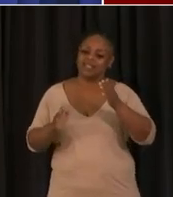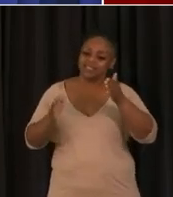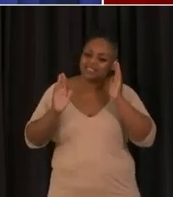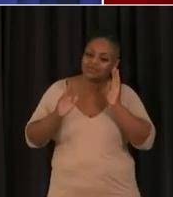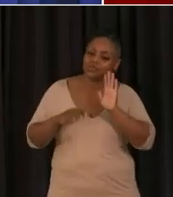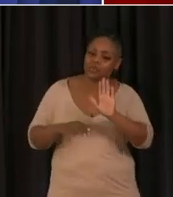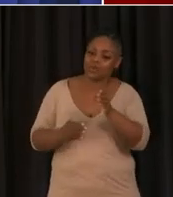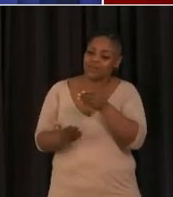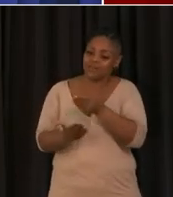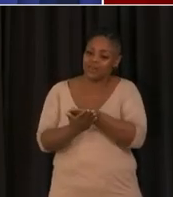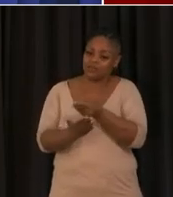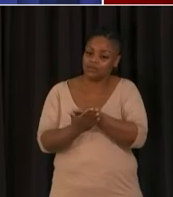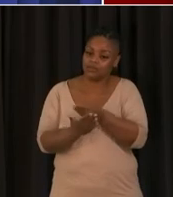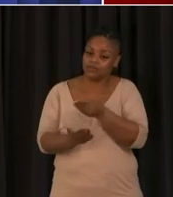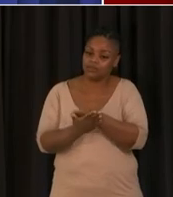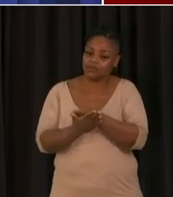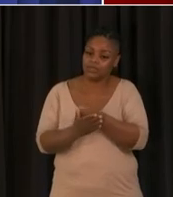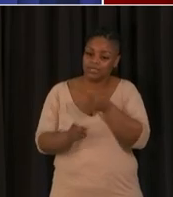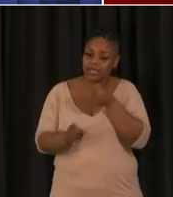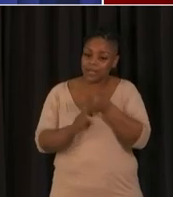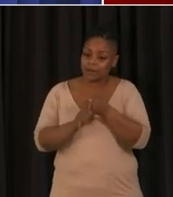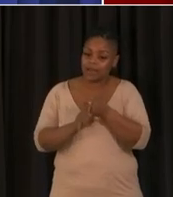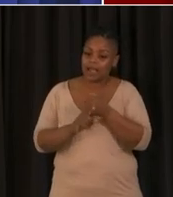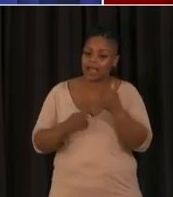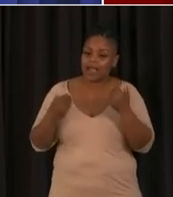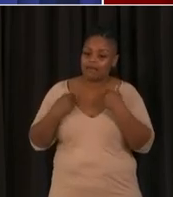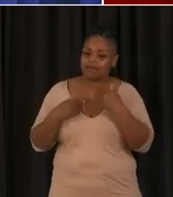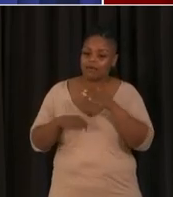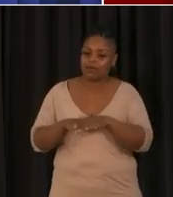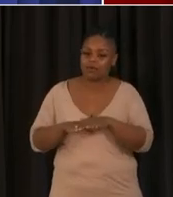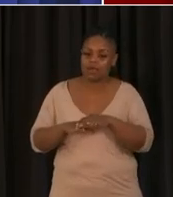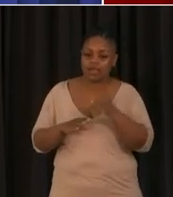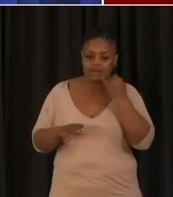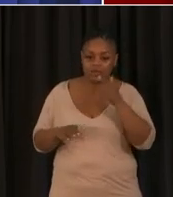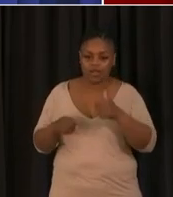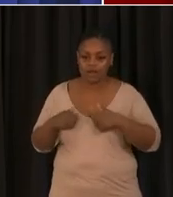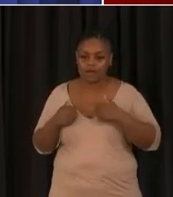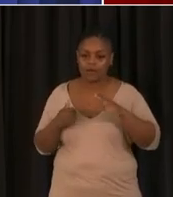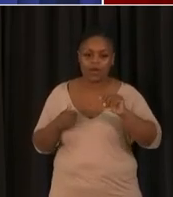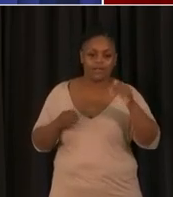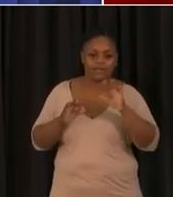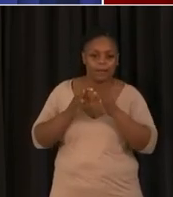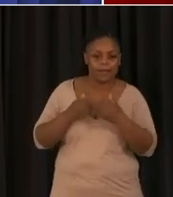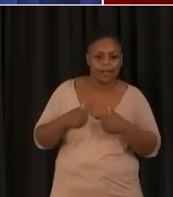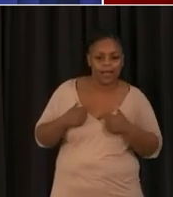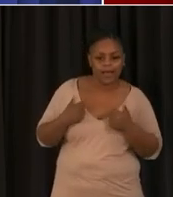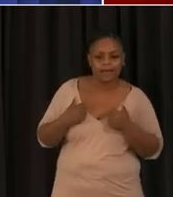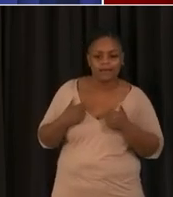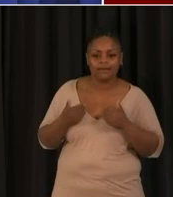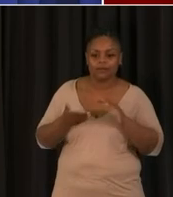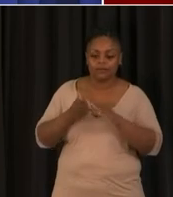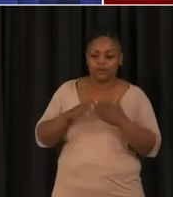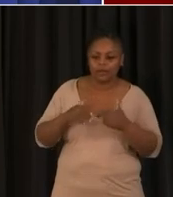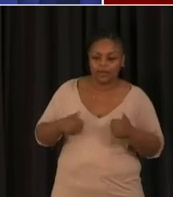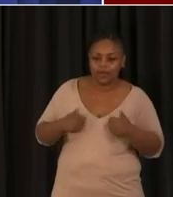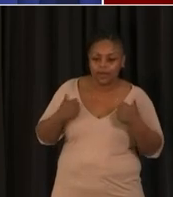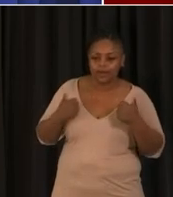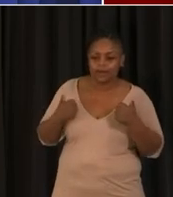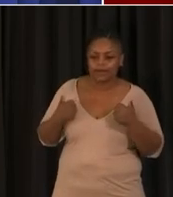someone. And so each appointment is individual to that person and their